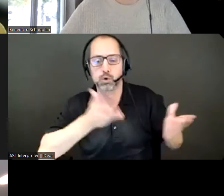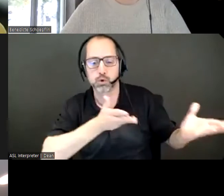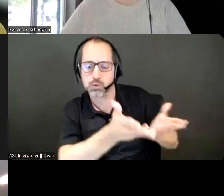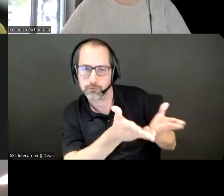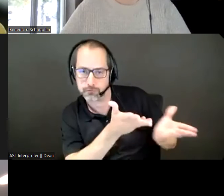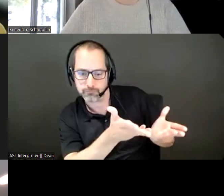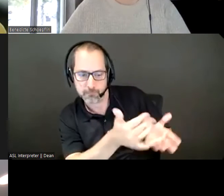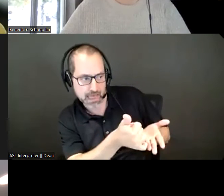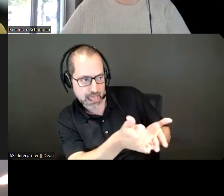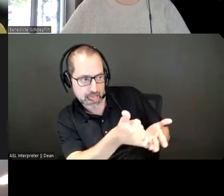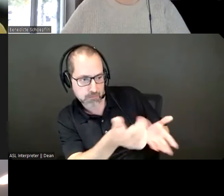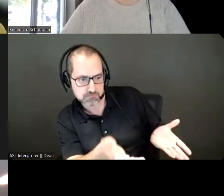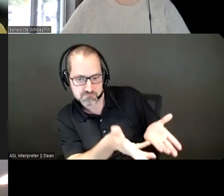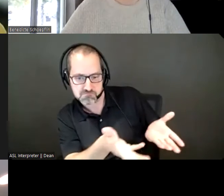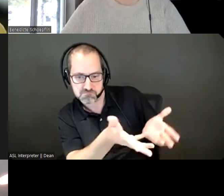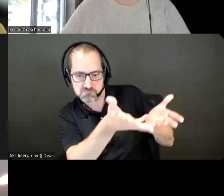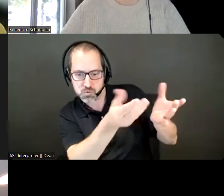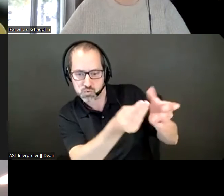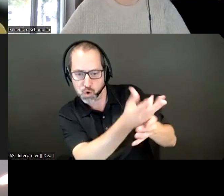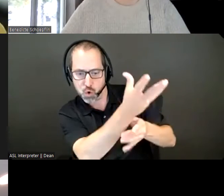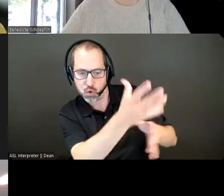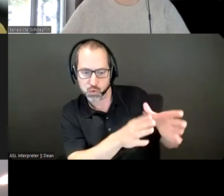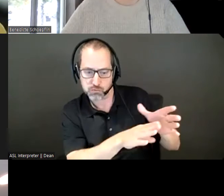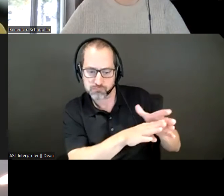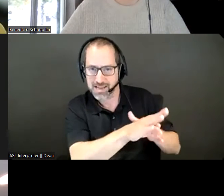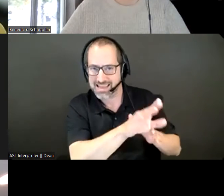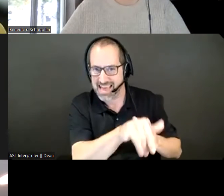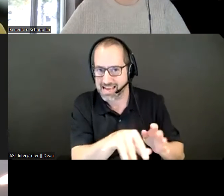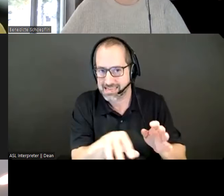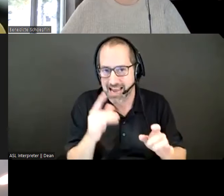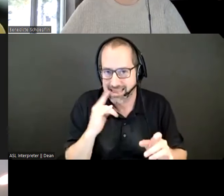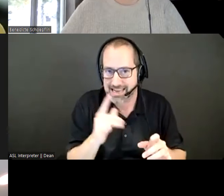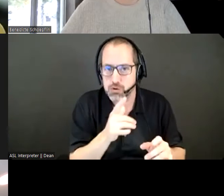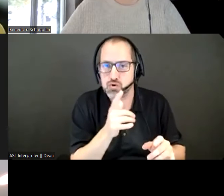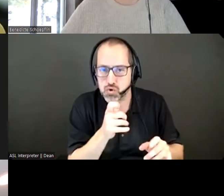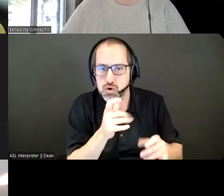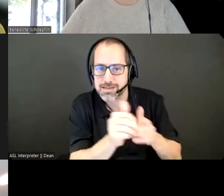up, is how I see it. The simple, who the leaders are, right?